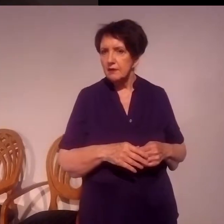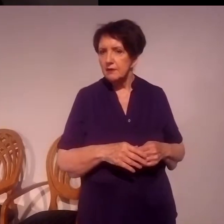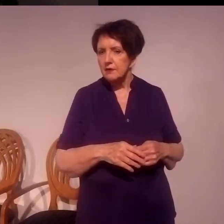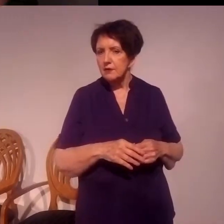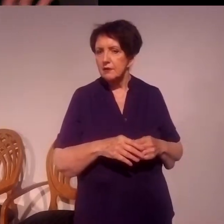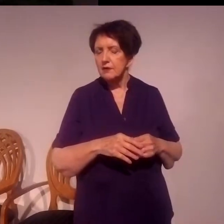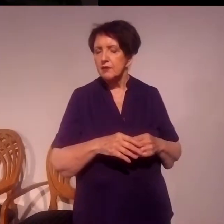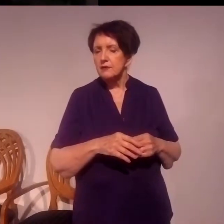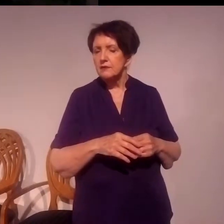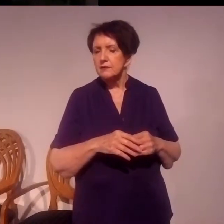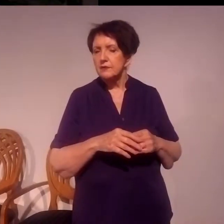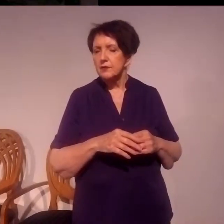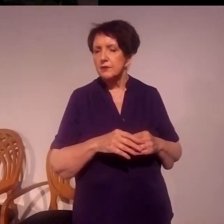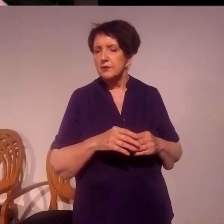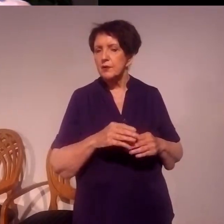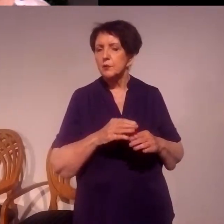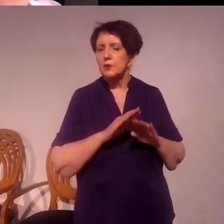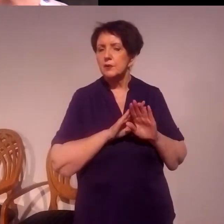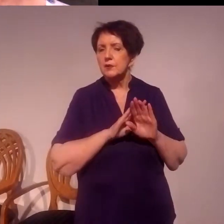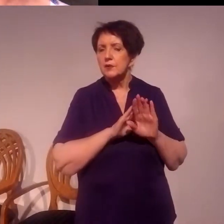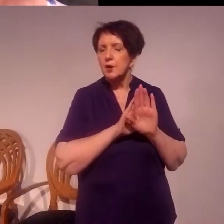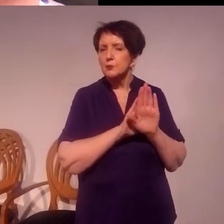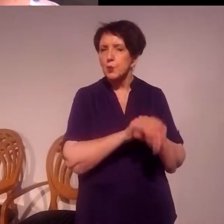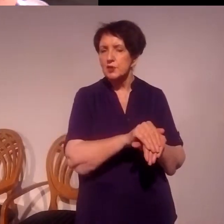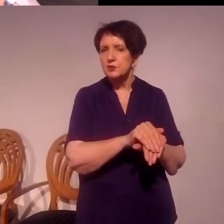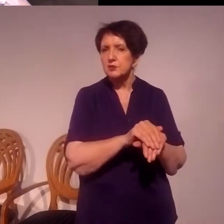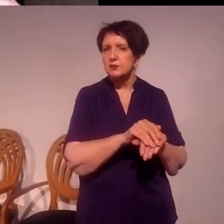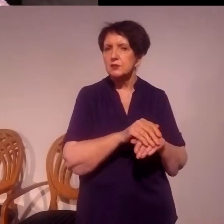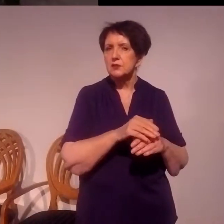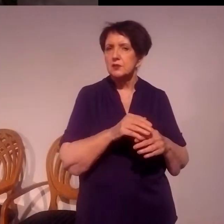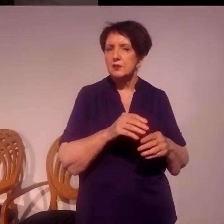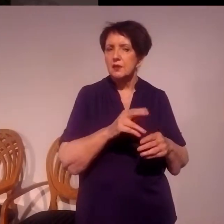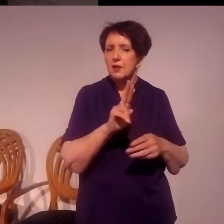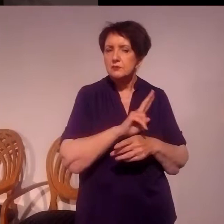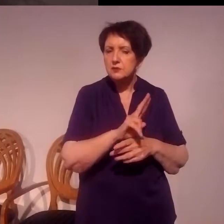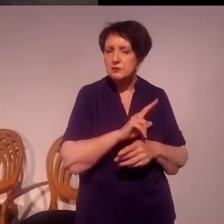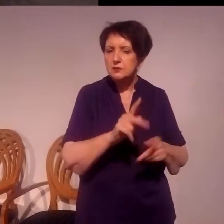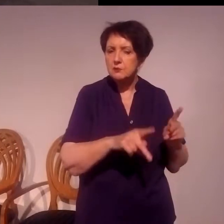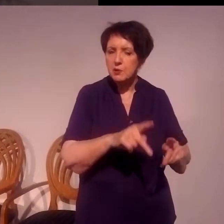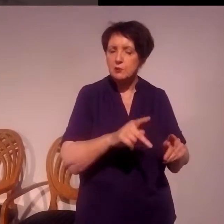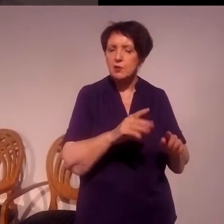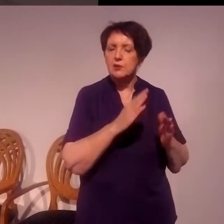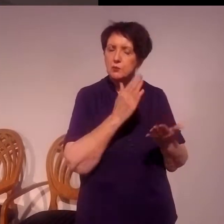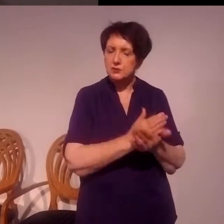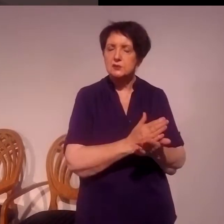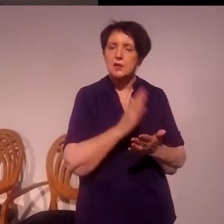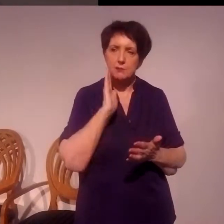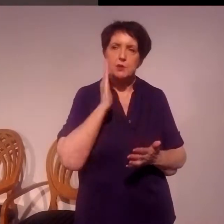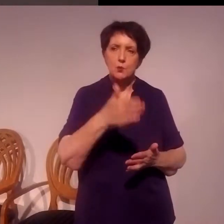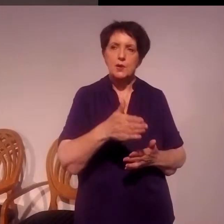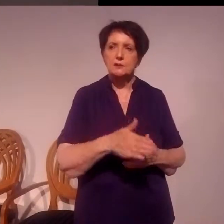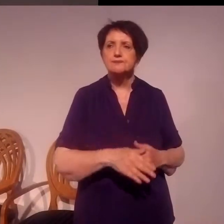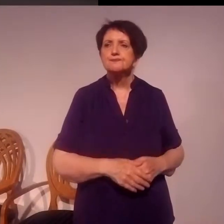oppression. We have no idea. So every action we take matters.